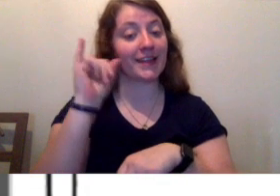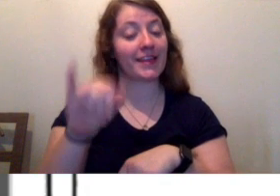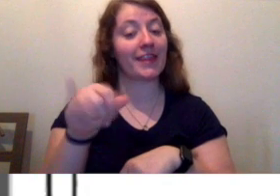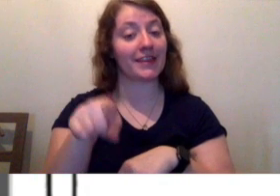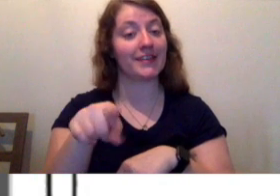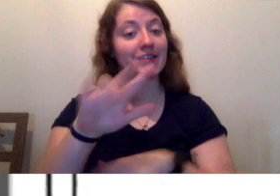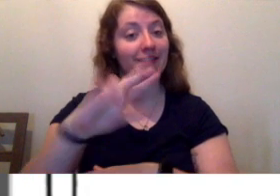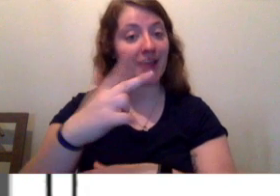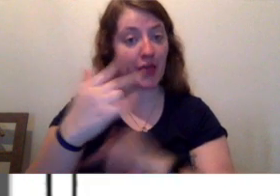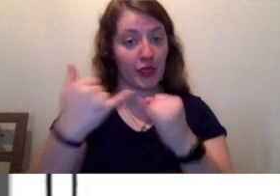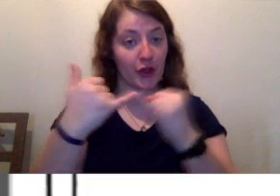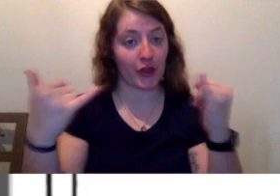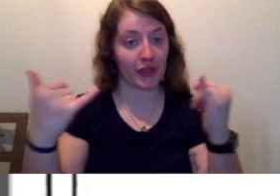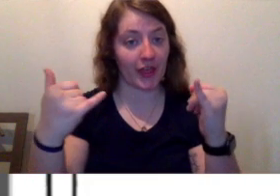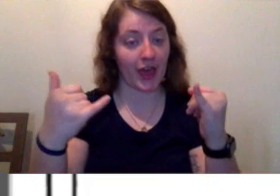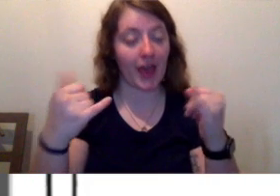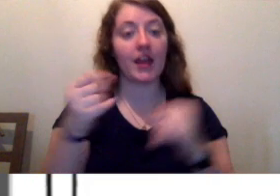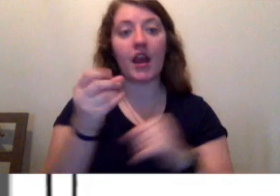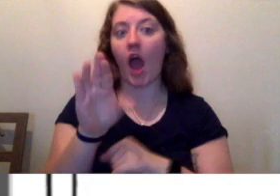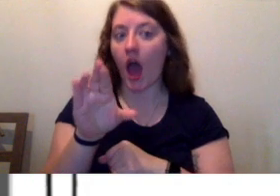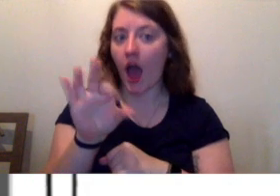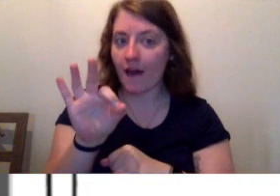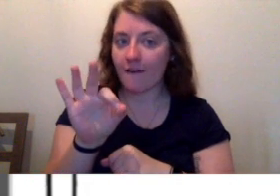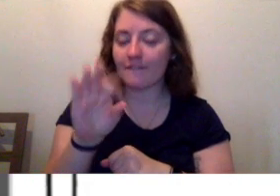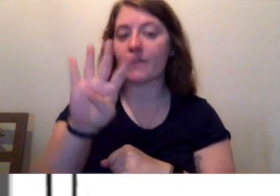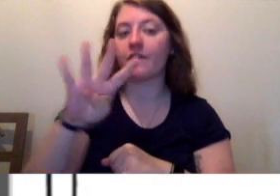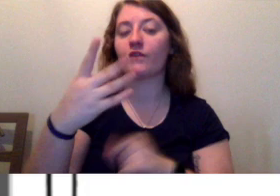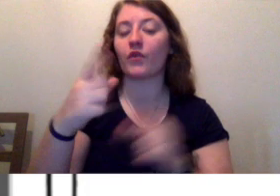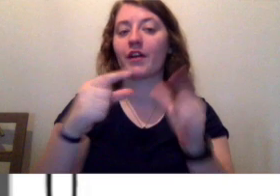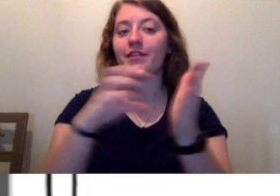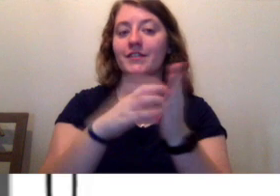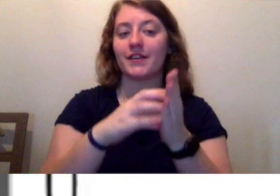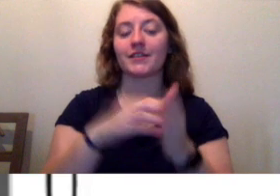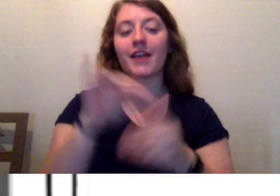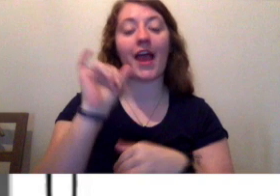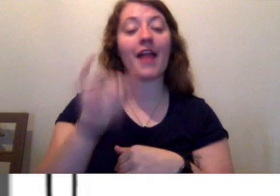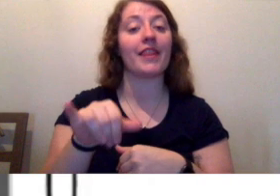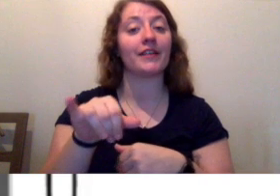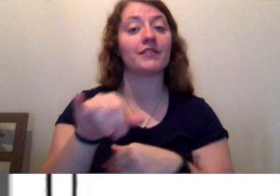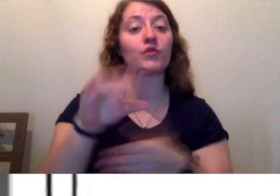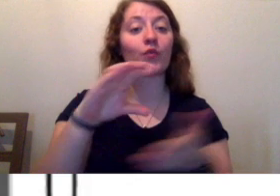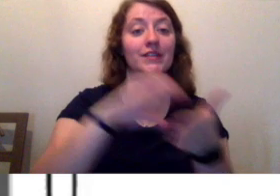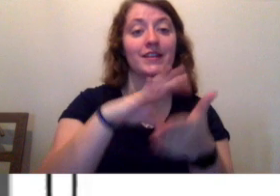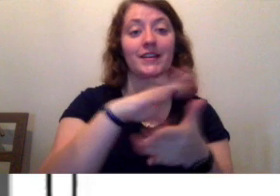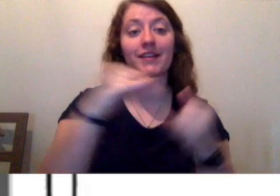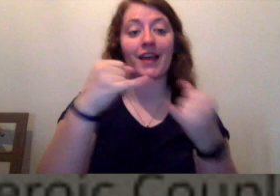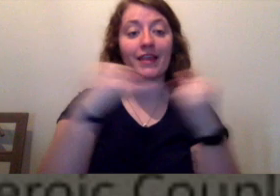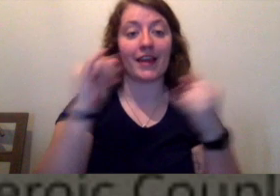third line of the fourth stanza. And that is what stanza and lines are.